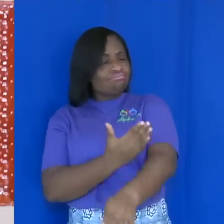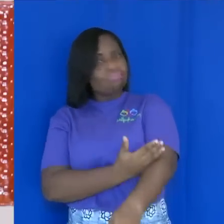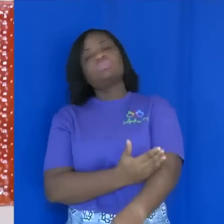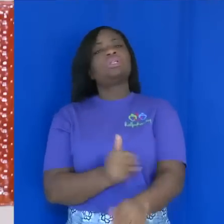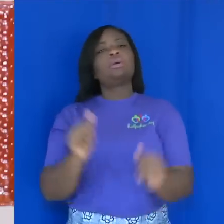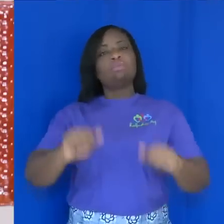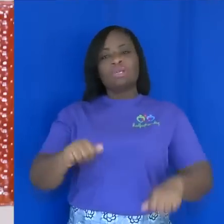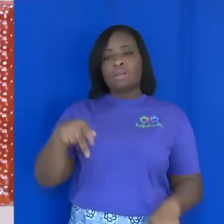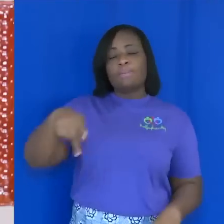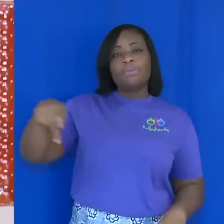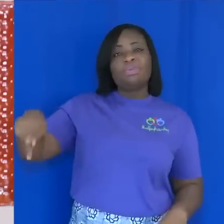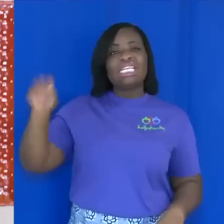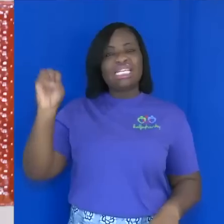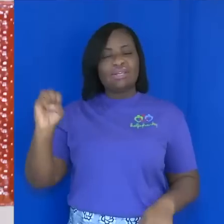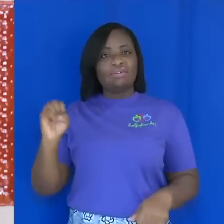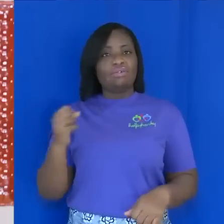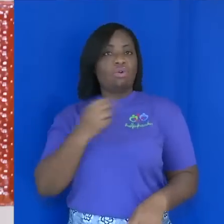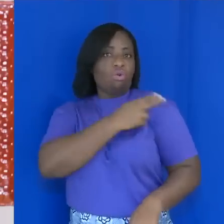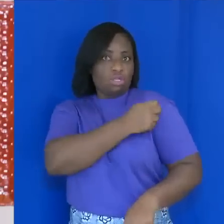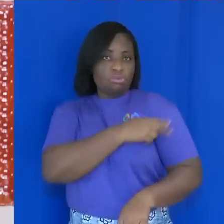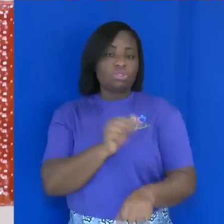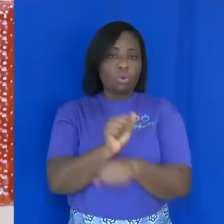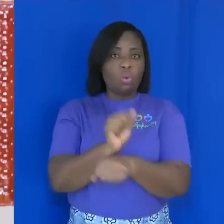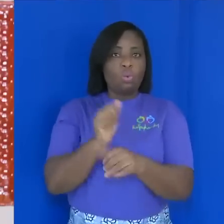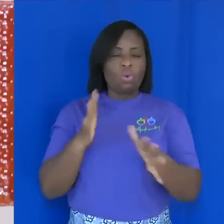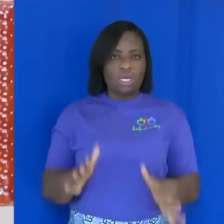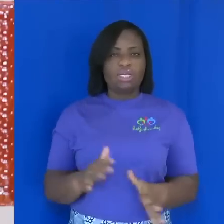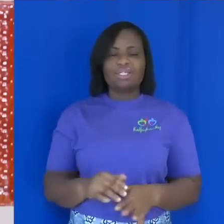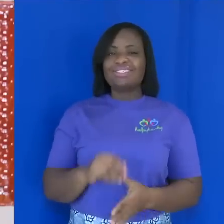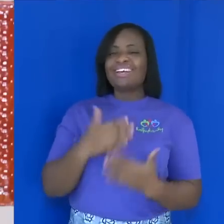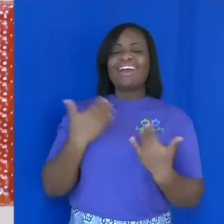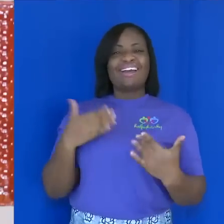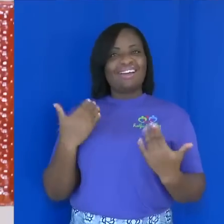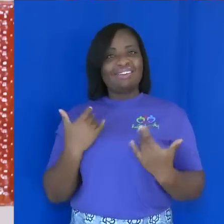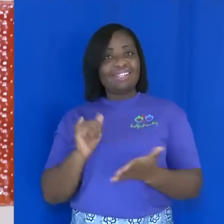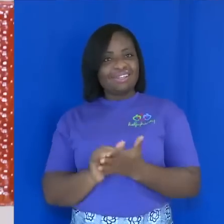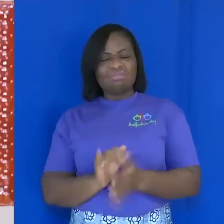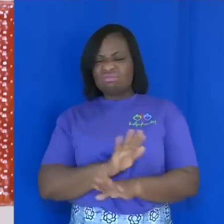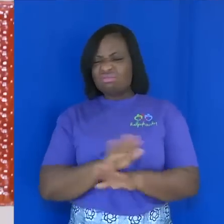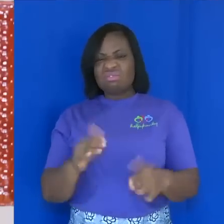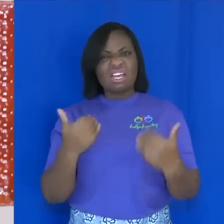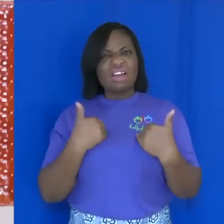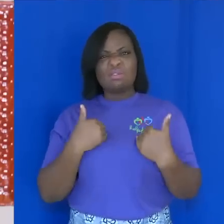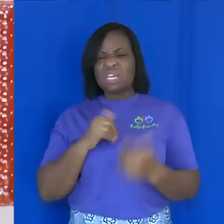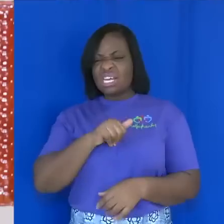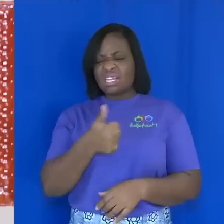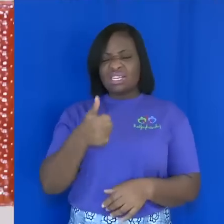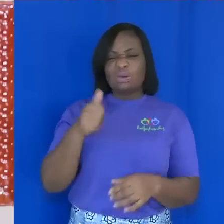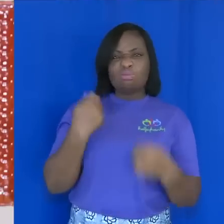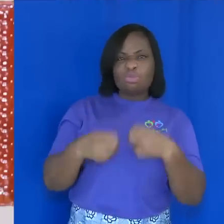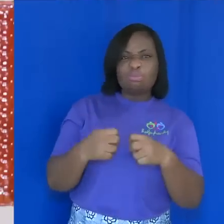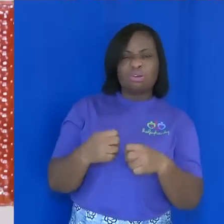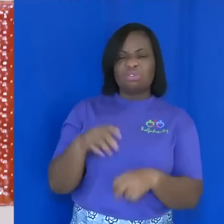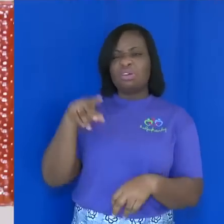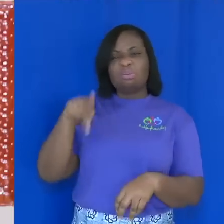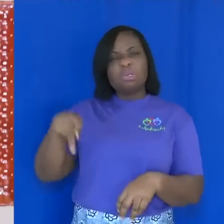of PPEs for our health workers. It is reassuring that we no longer have news of shortages or lack